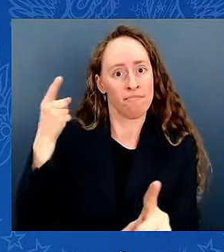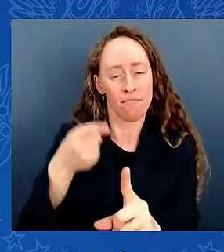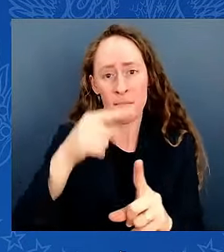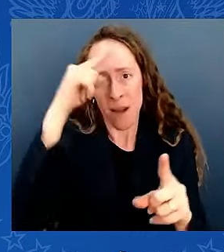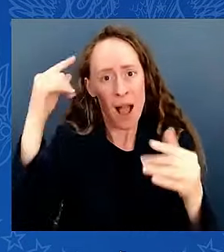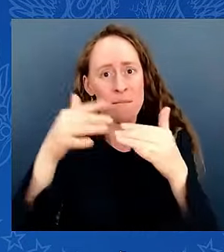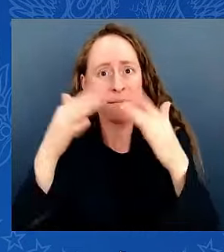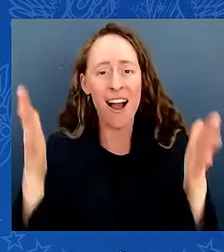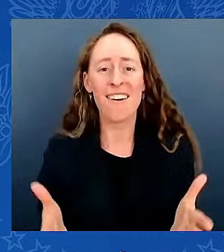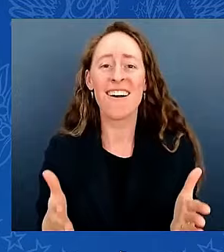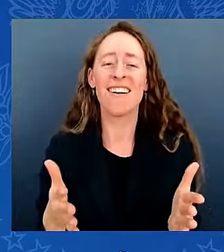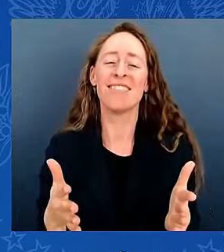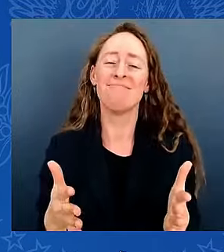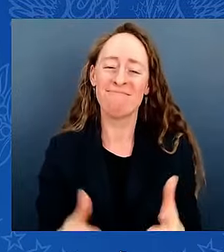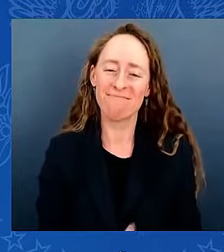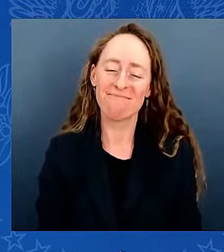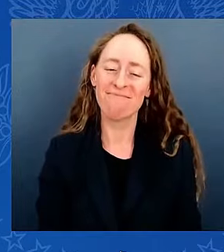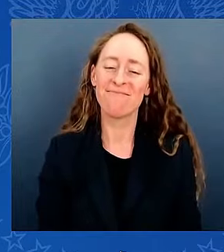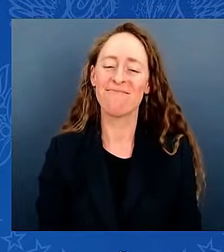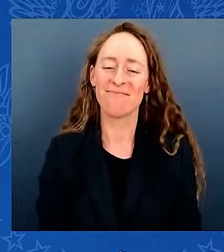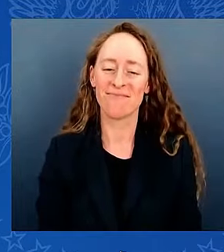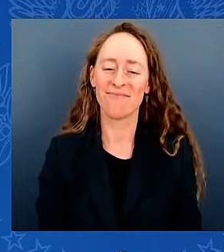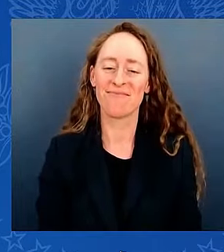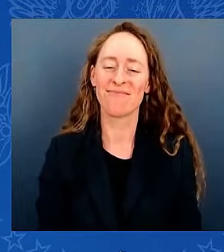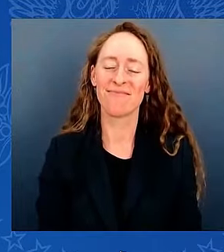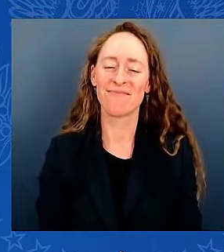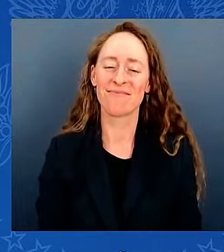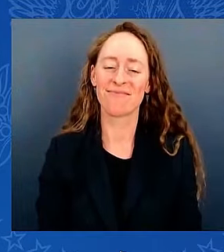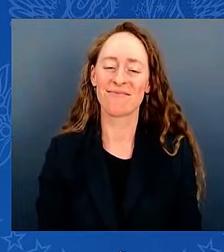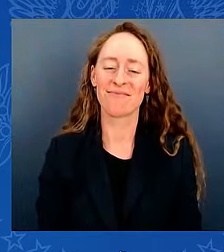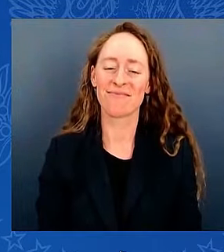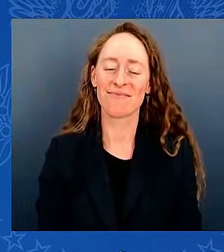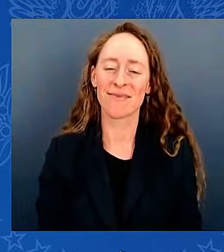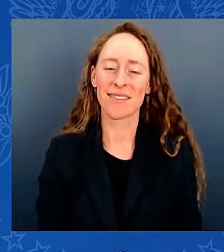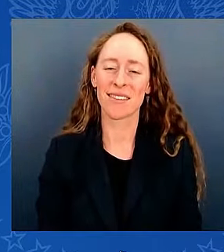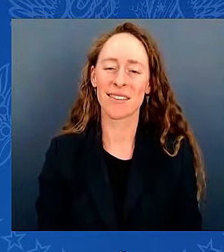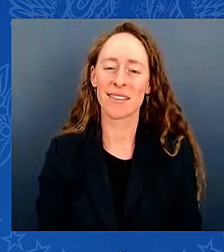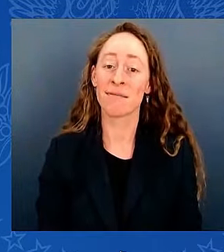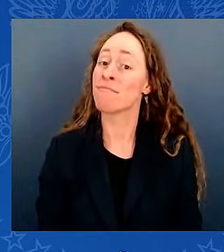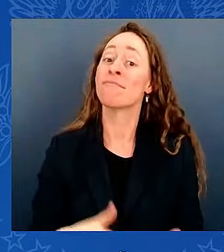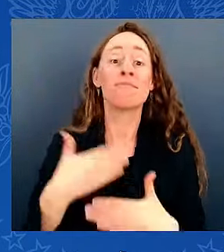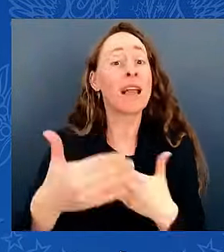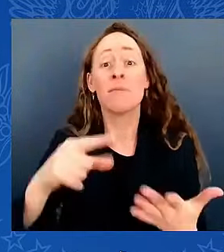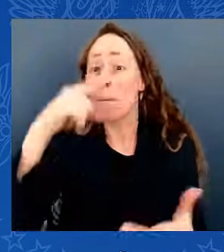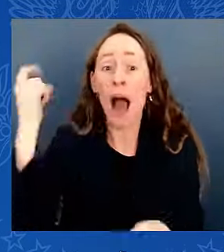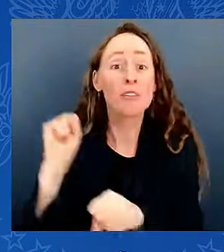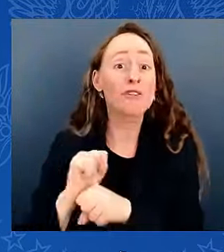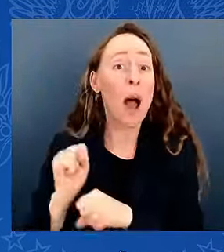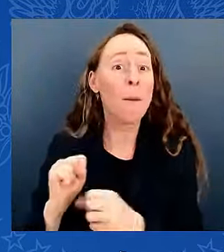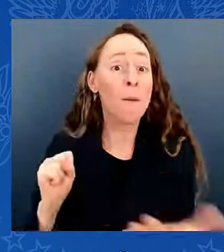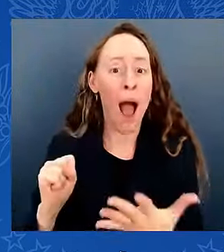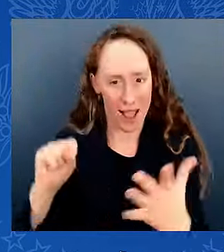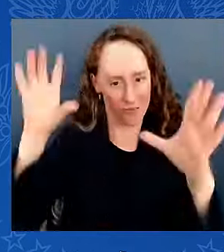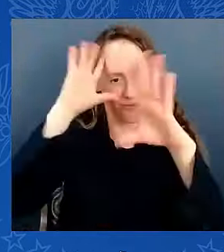By the way, the next Black job to be filled is as President of the United States of America.